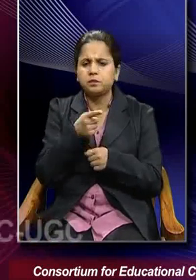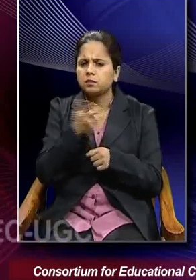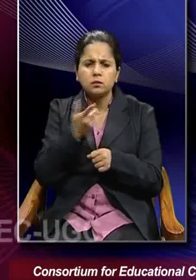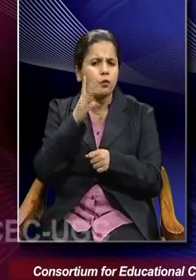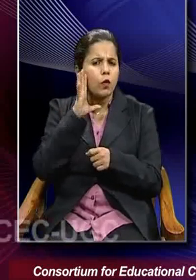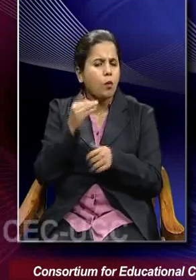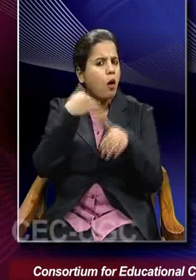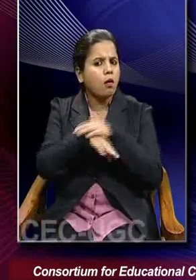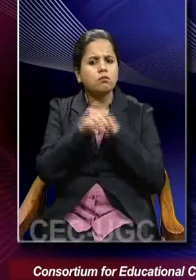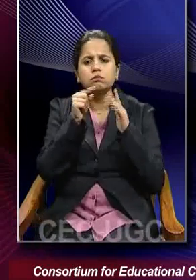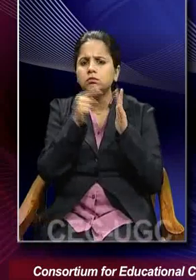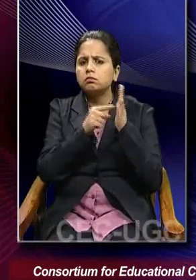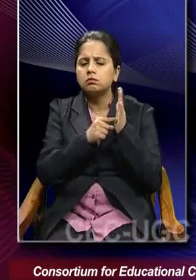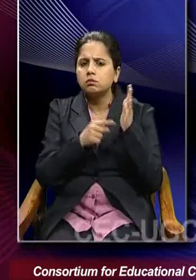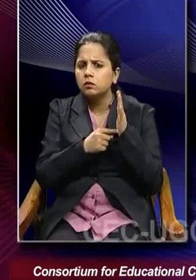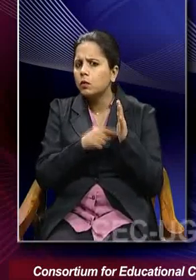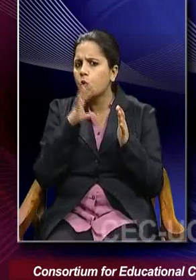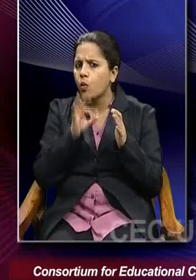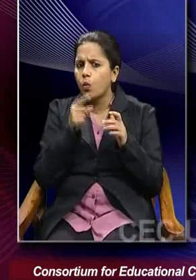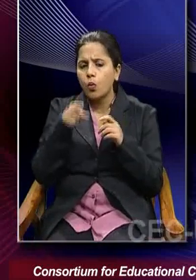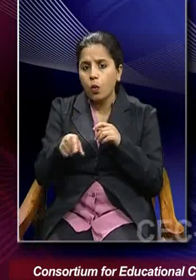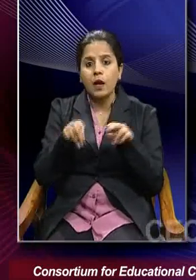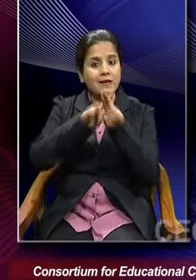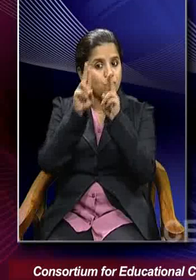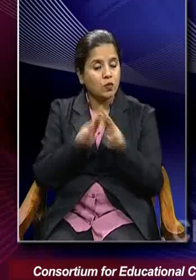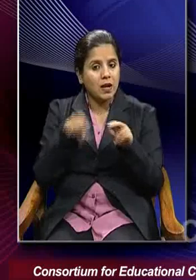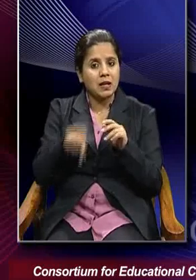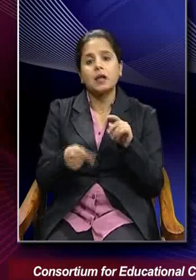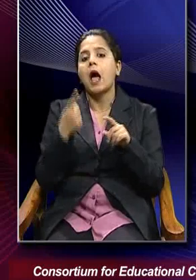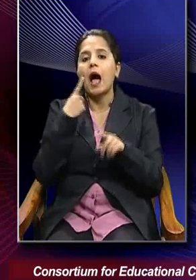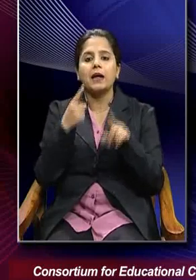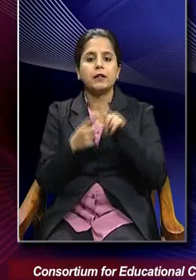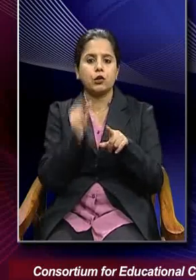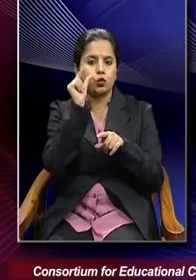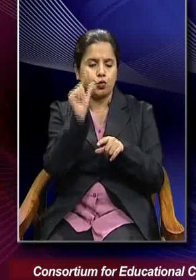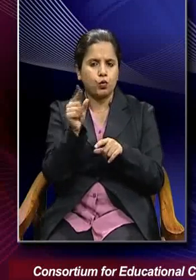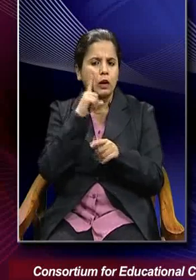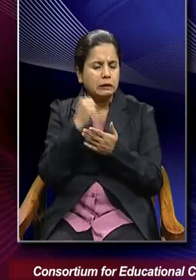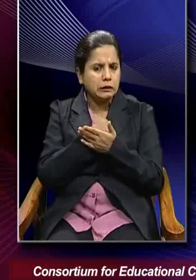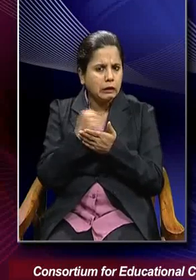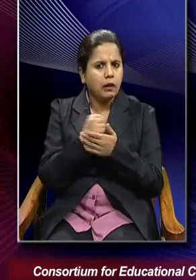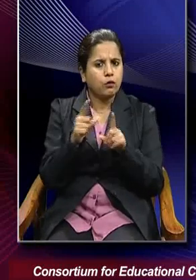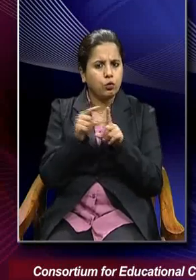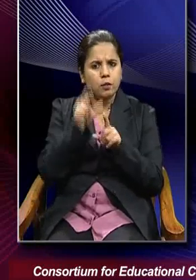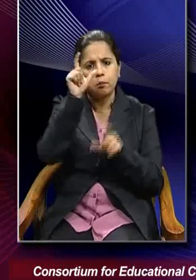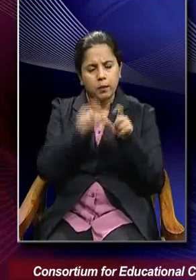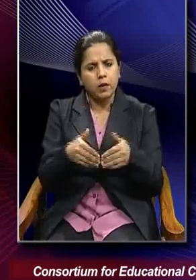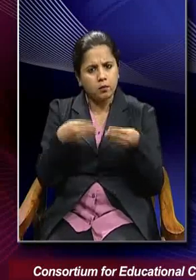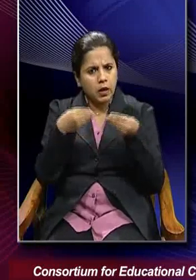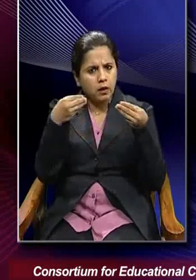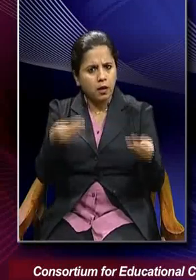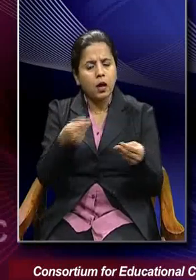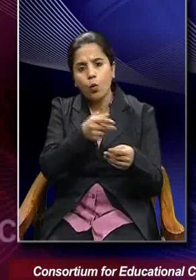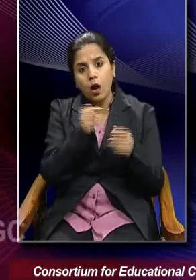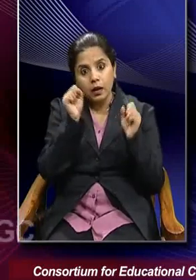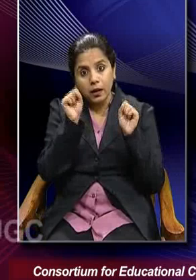important areas within which International Telecommunication Union attempts to provide people with